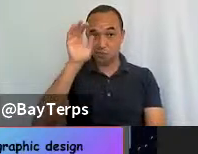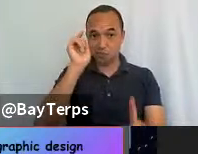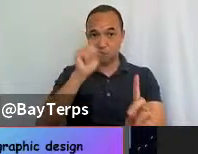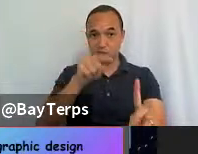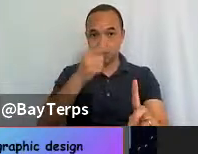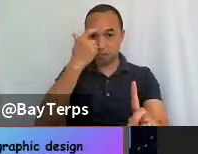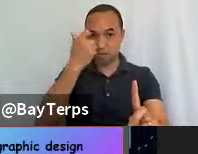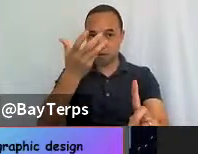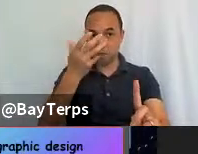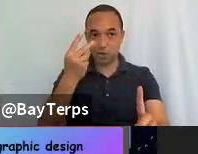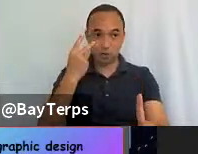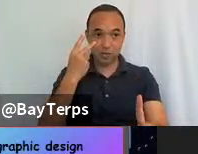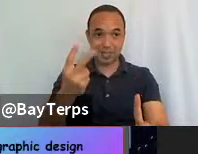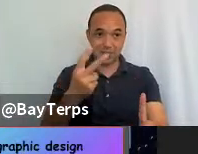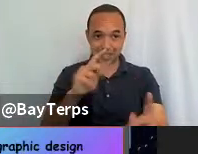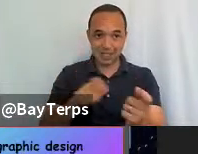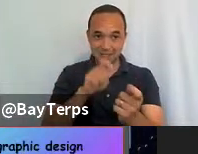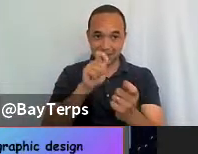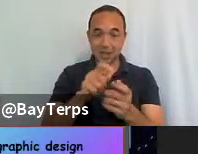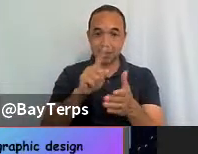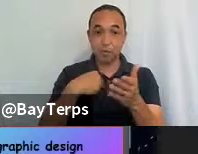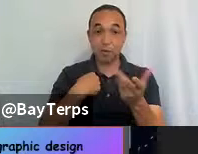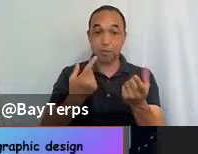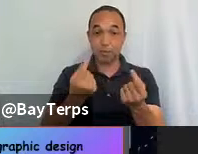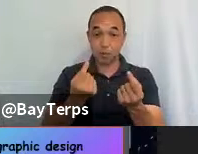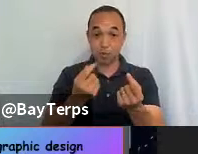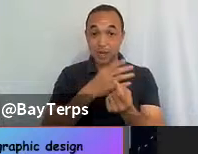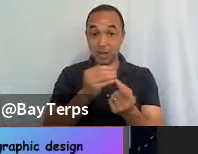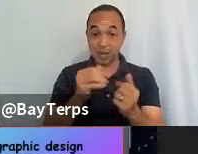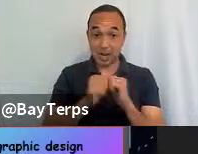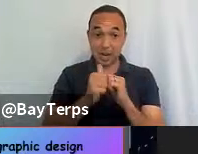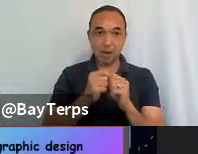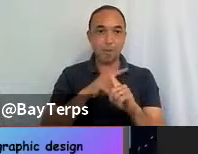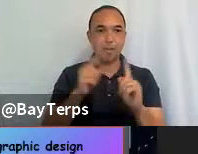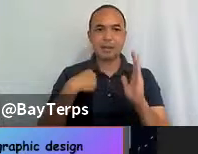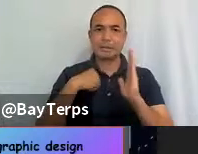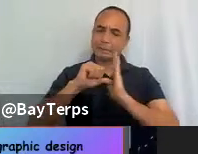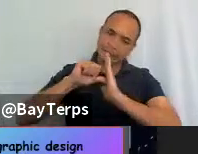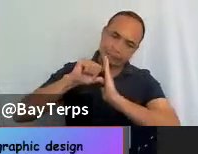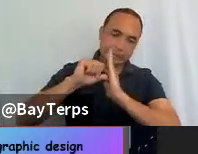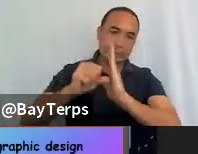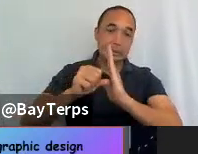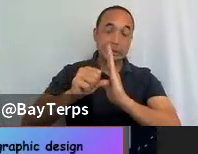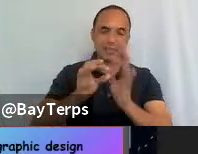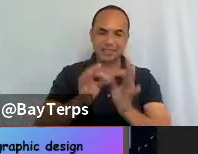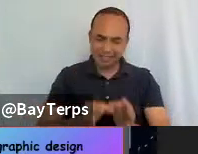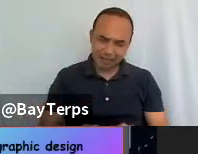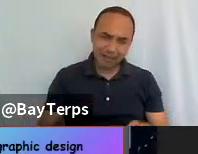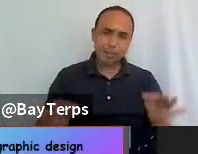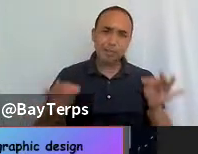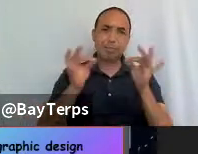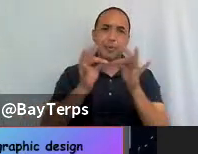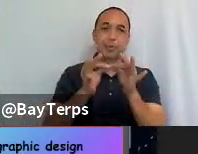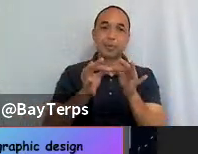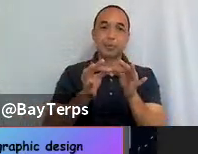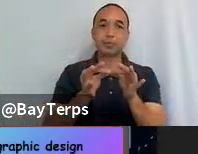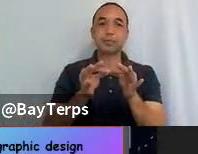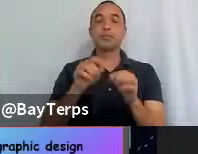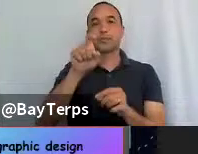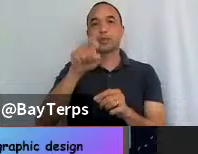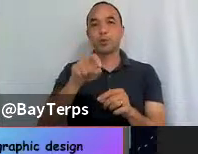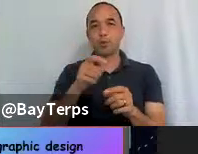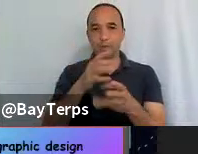see exactly what I'm doing and how I'm doing it. But I cannot stress enough how important it is for you to learn